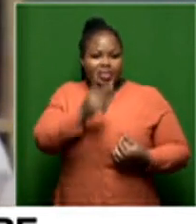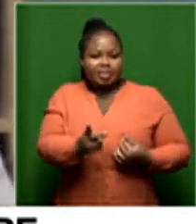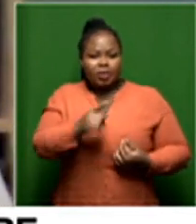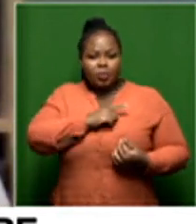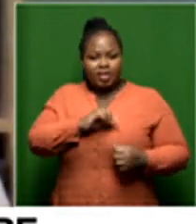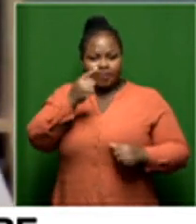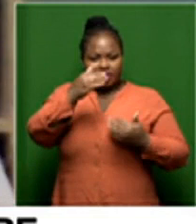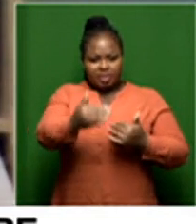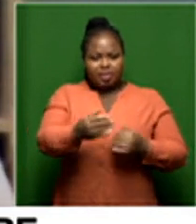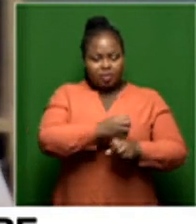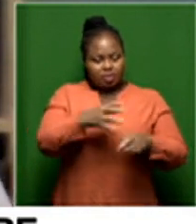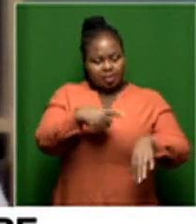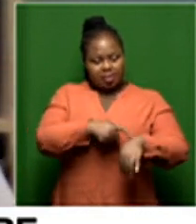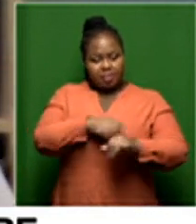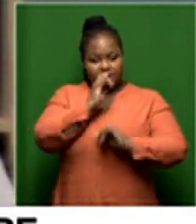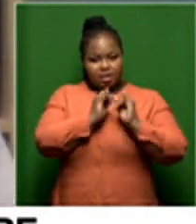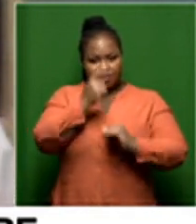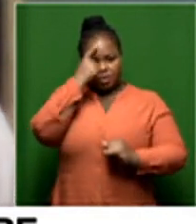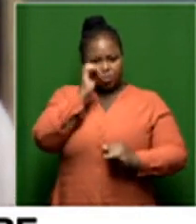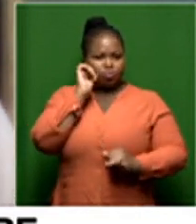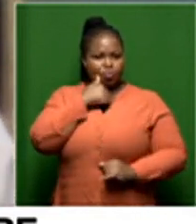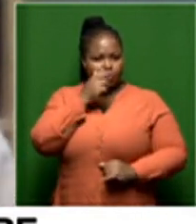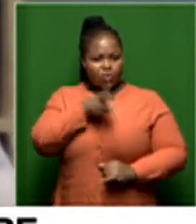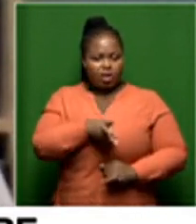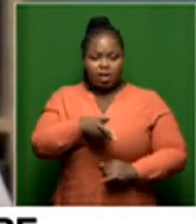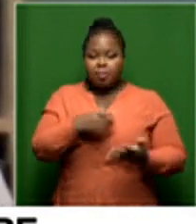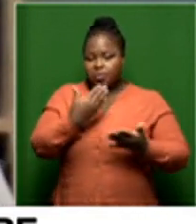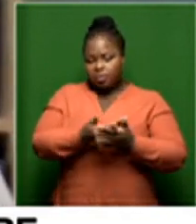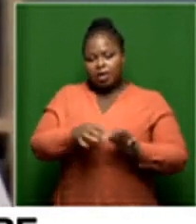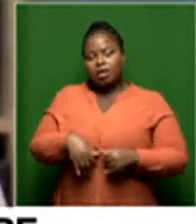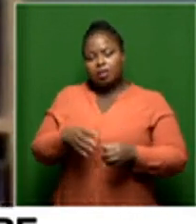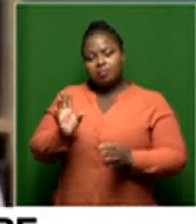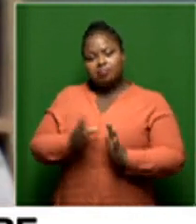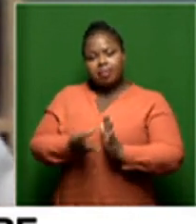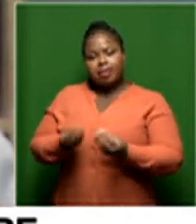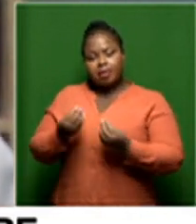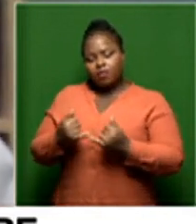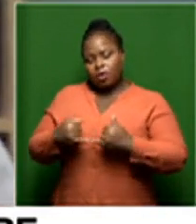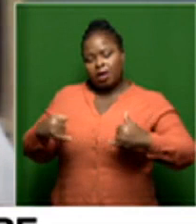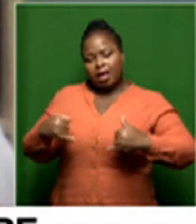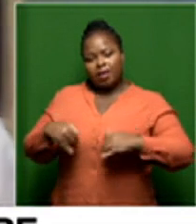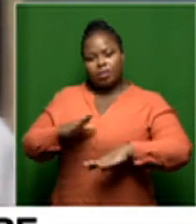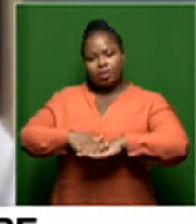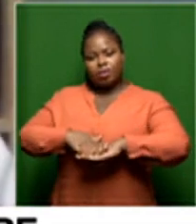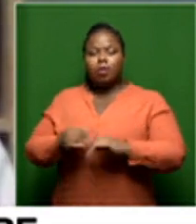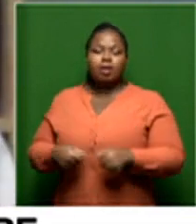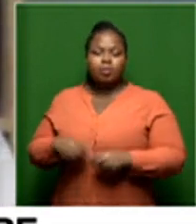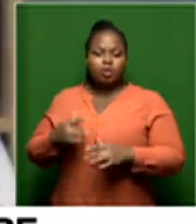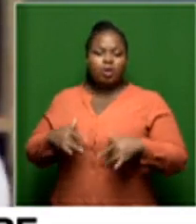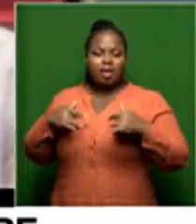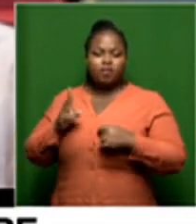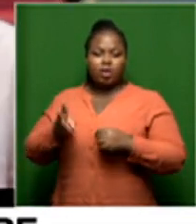first session starting at 11 o'clock tomorrow, and it can be followed live. The entire auction is streamed on our